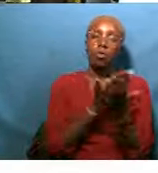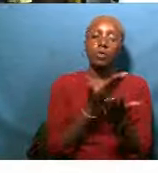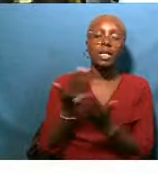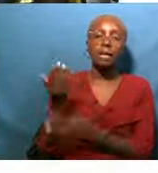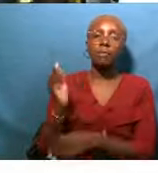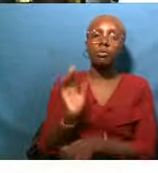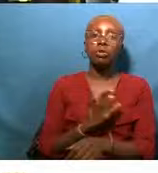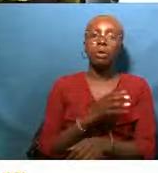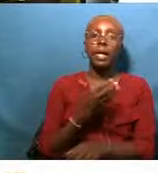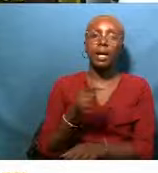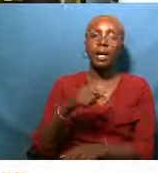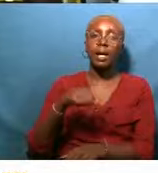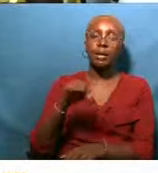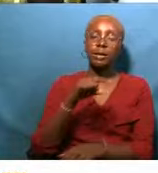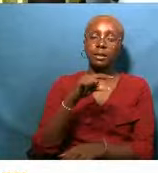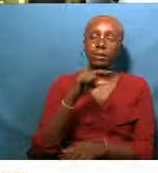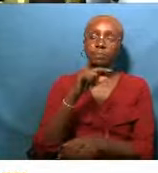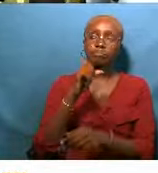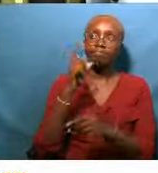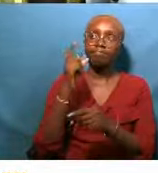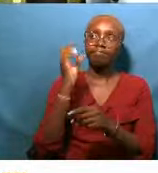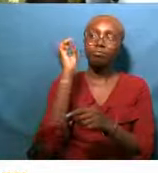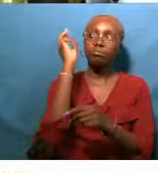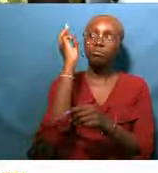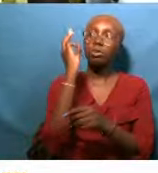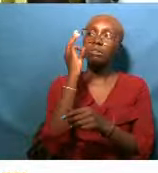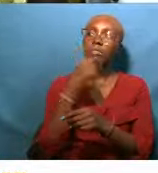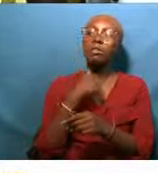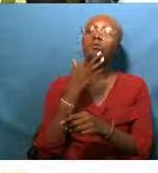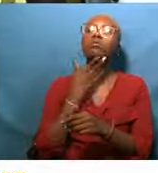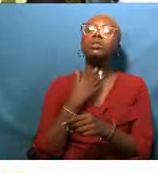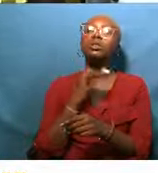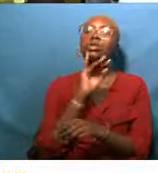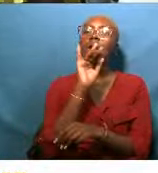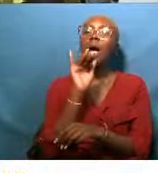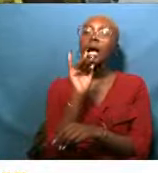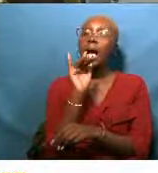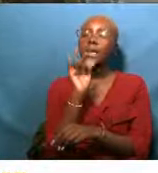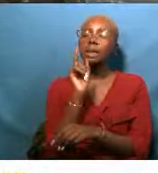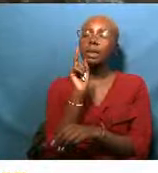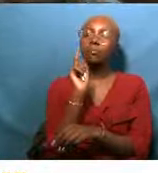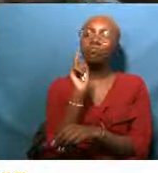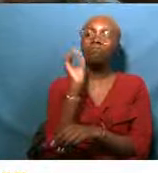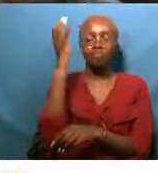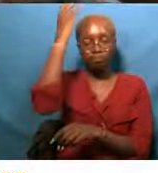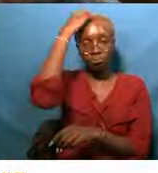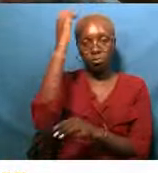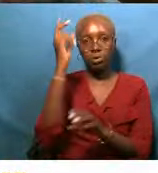ours. I was going to ask Canon to join us, but from where he was seated, I don't know.